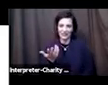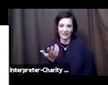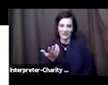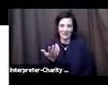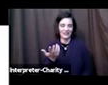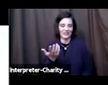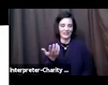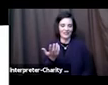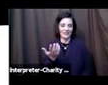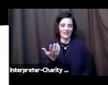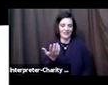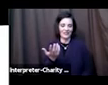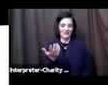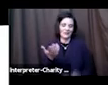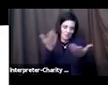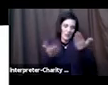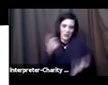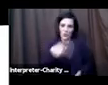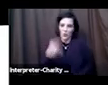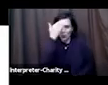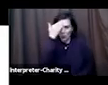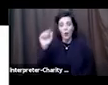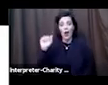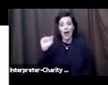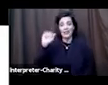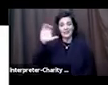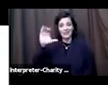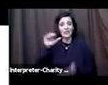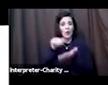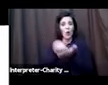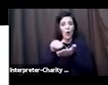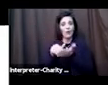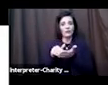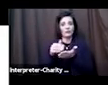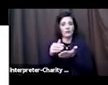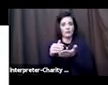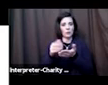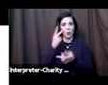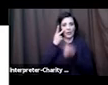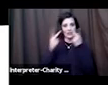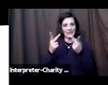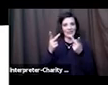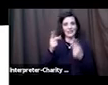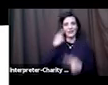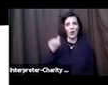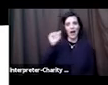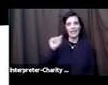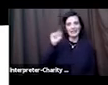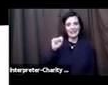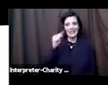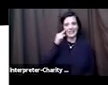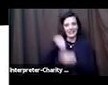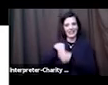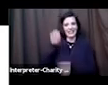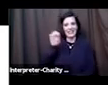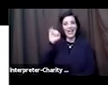this, as you may realize, AAC is so often what we see as AT in early intervention, especially,